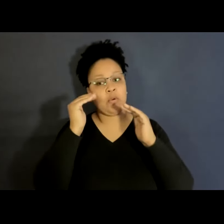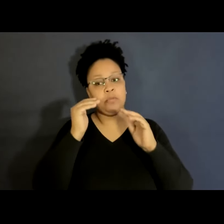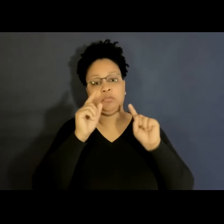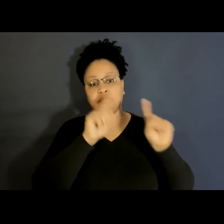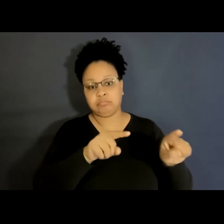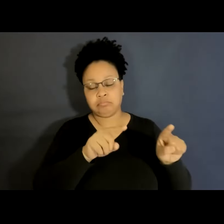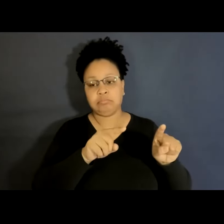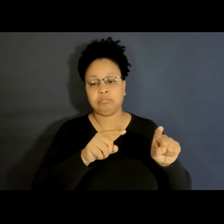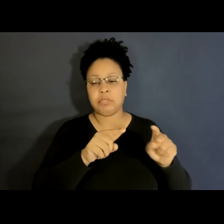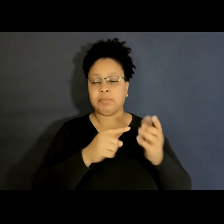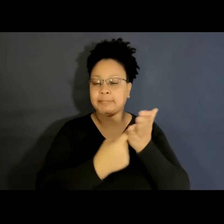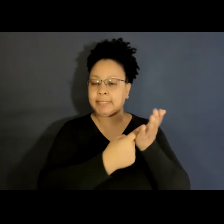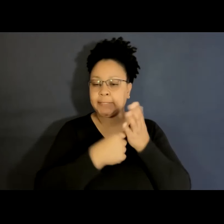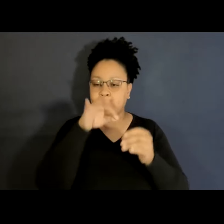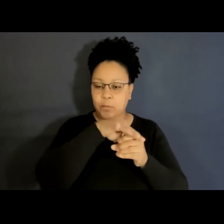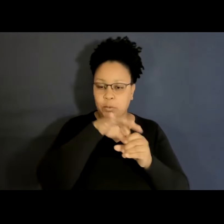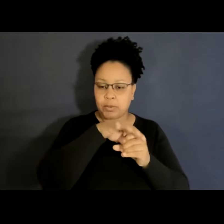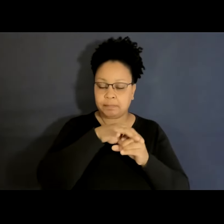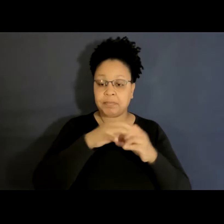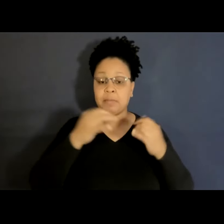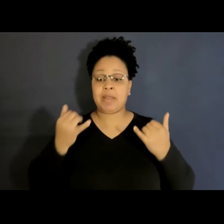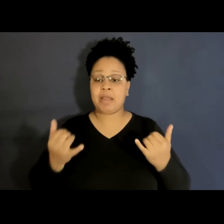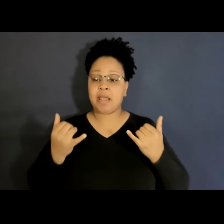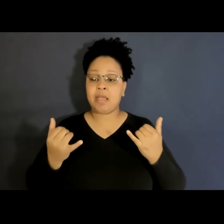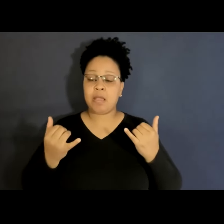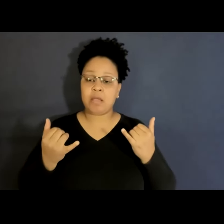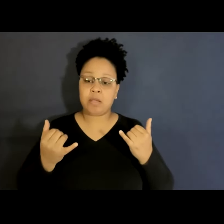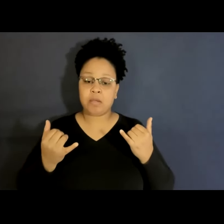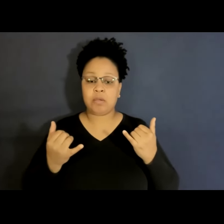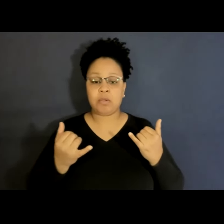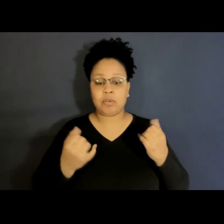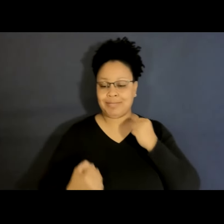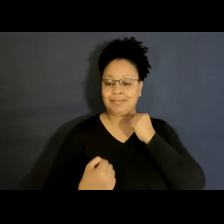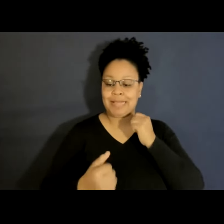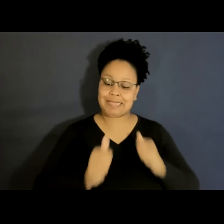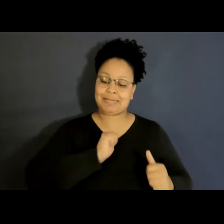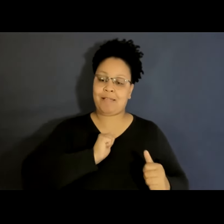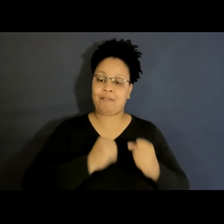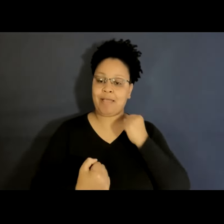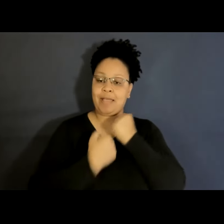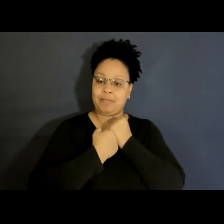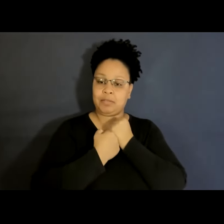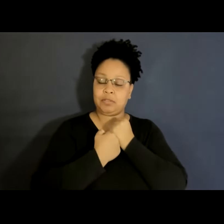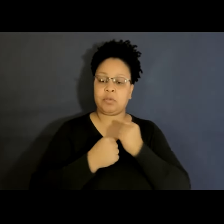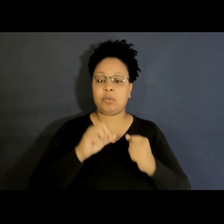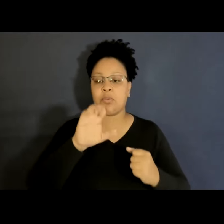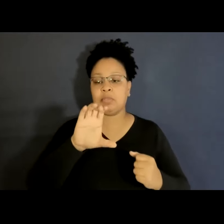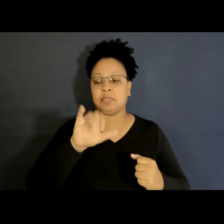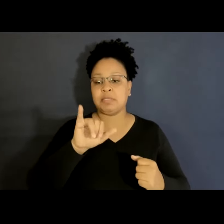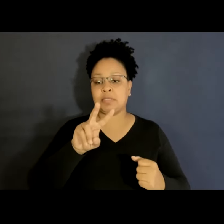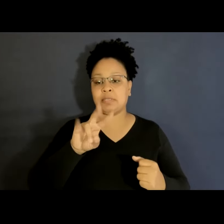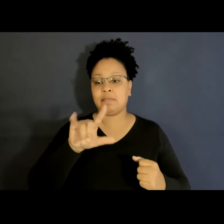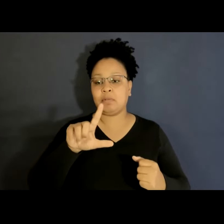voting. Today's session is the self-advocacy movement, a civil rights movement for people with